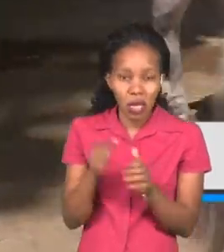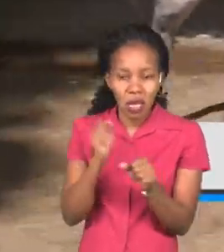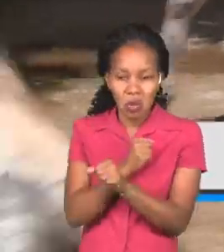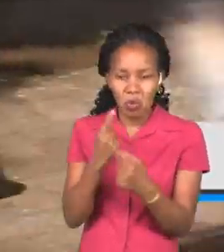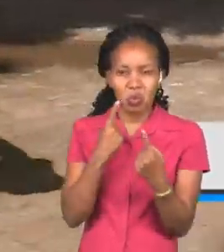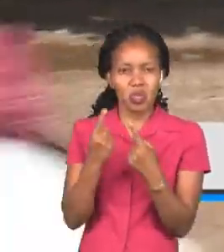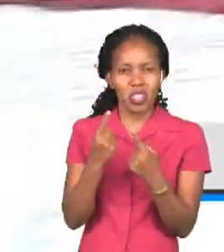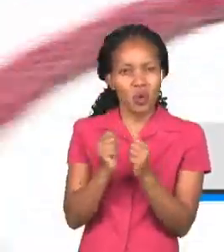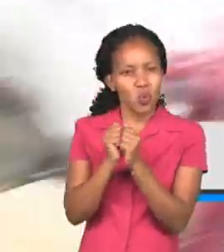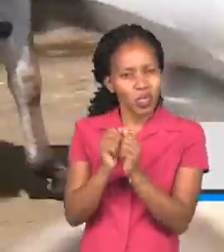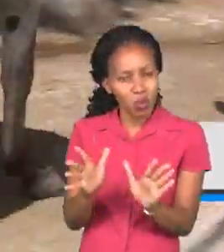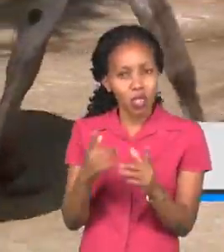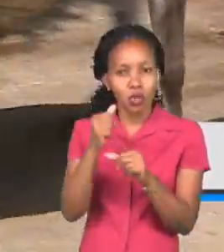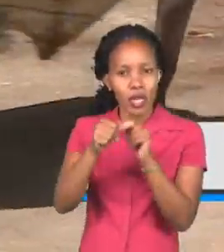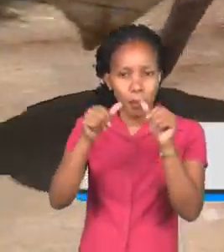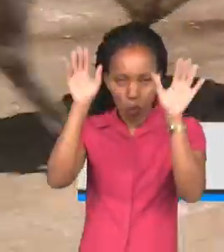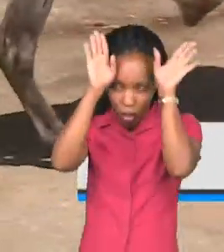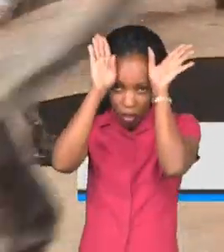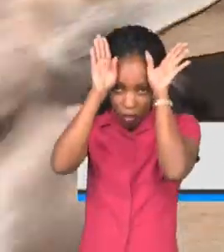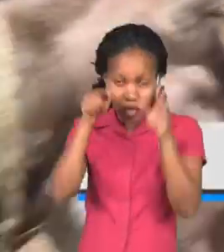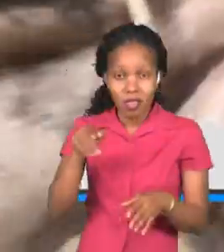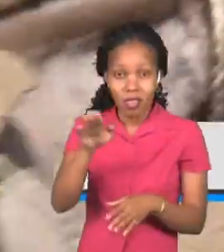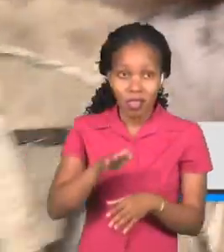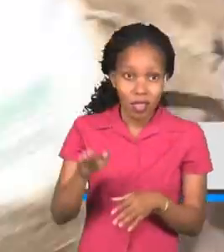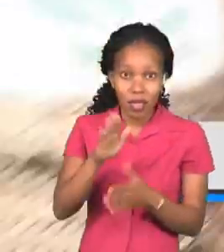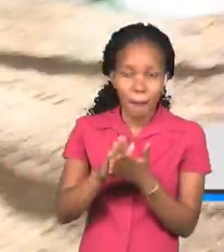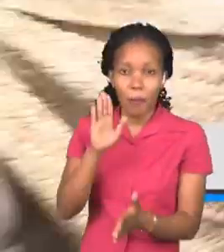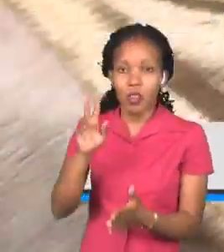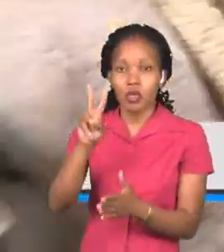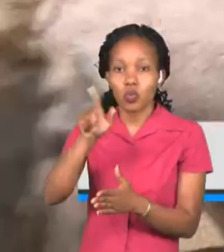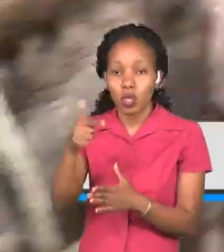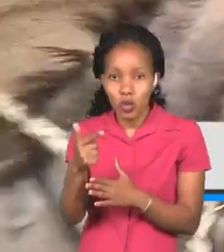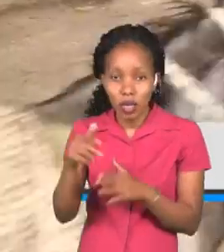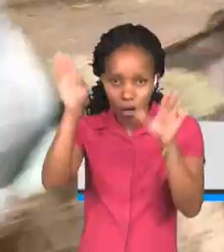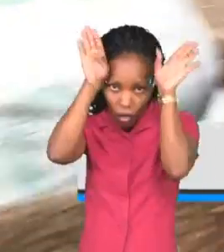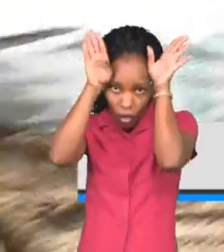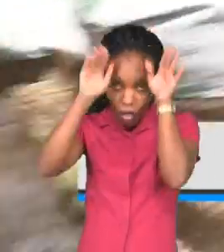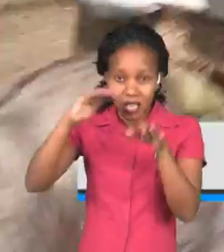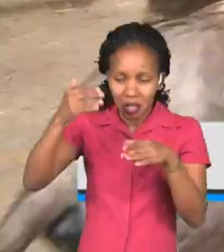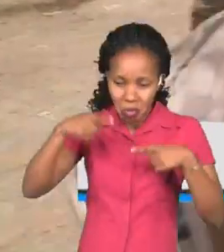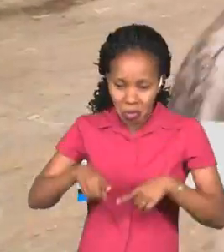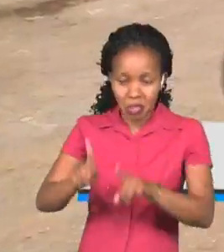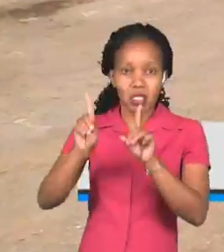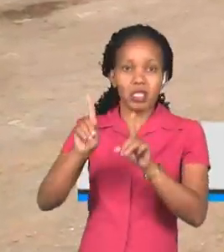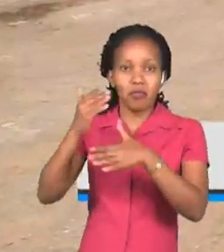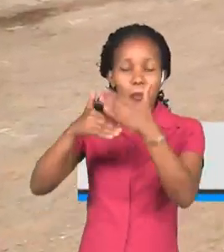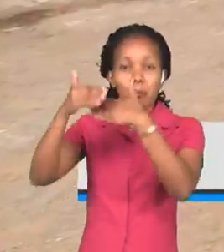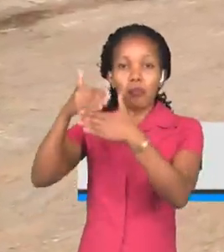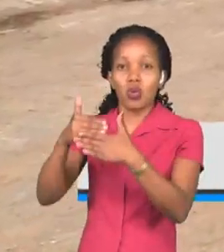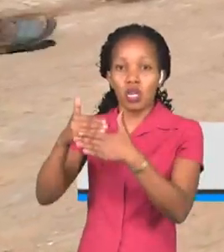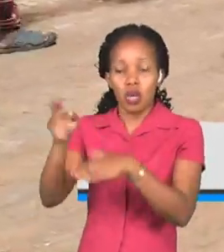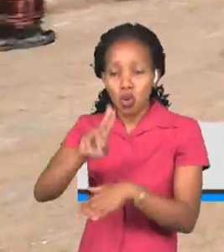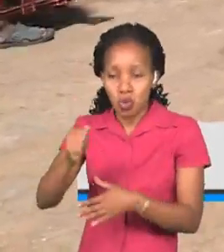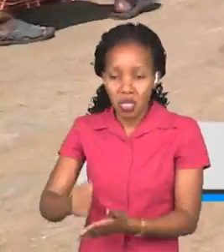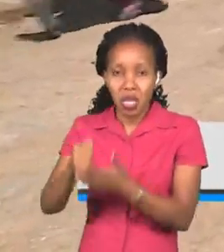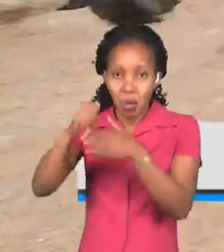without mentioning donkeys. The island is home to more than 2,000 donkeys. The town itself was built by the beast of burden